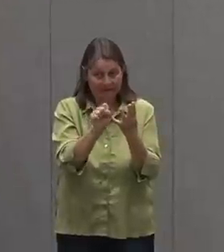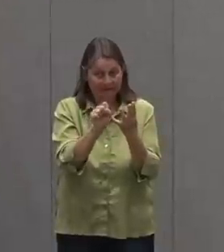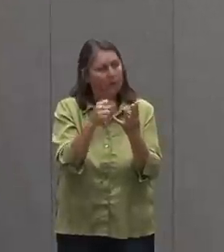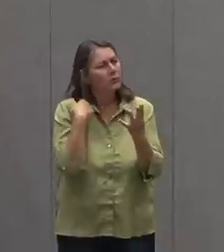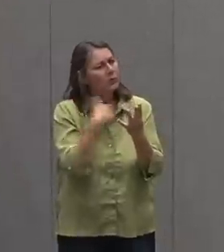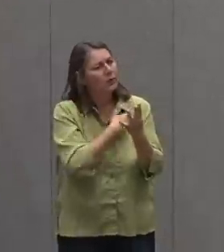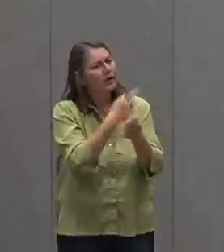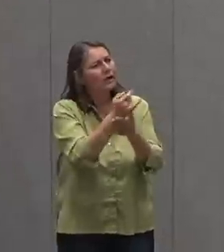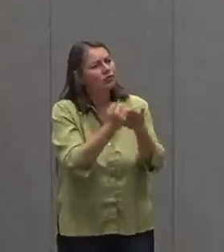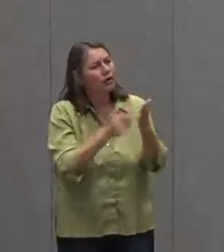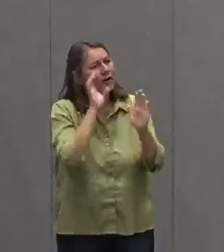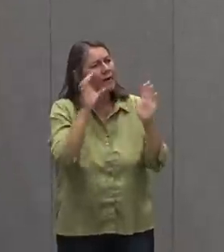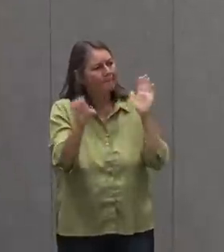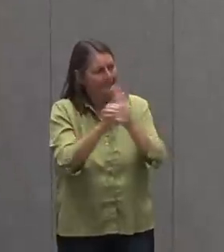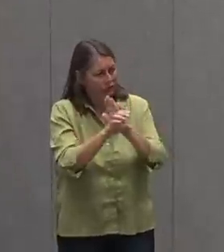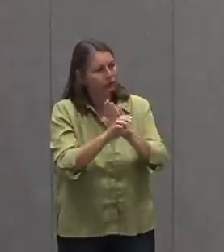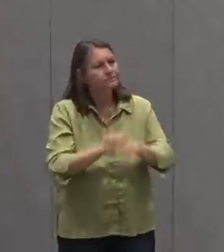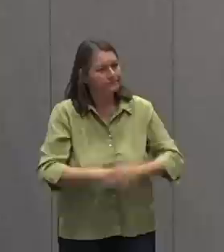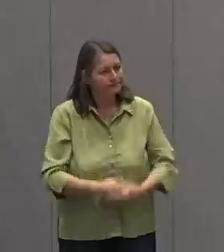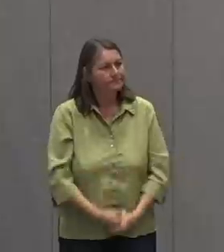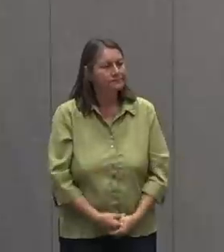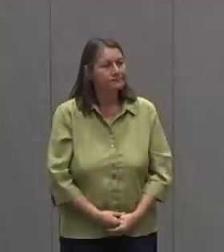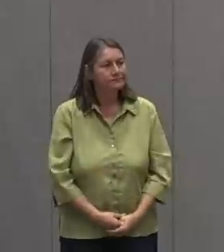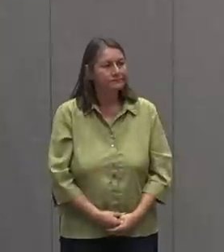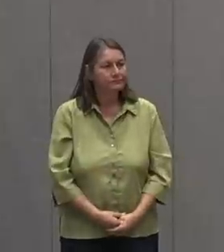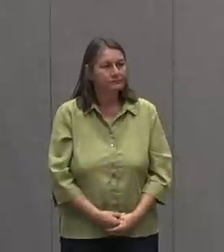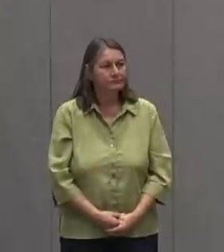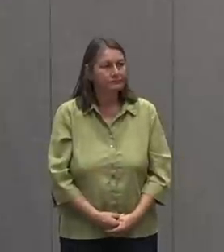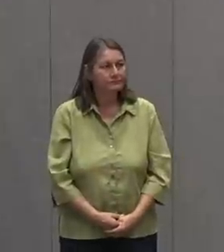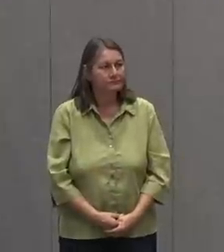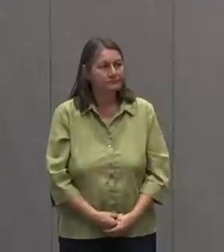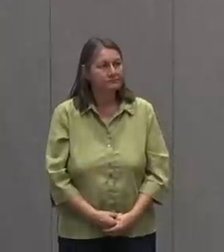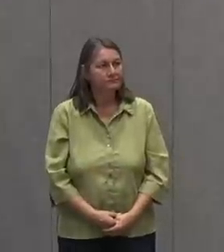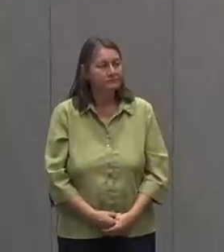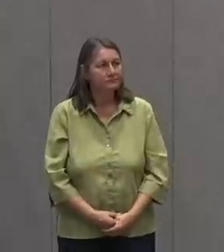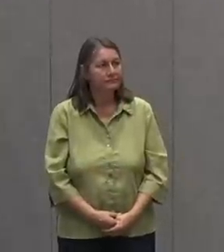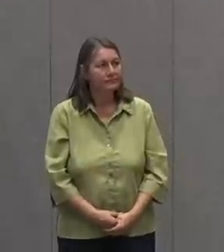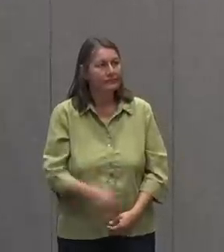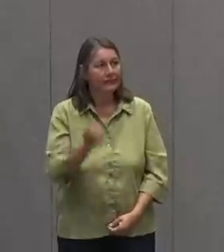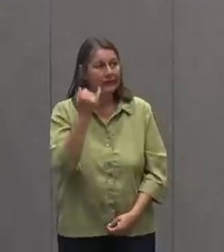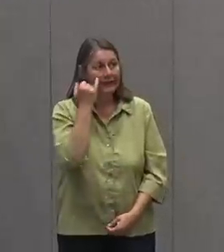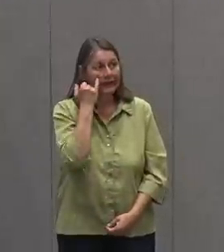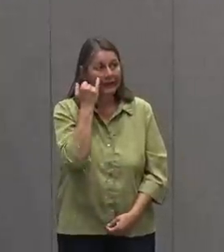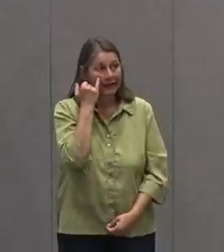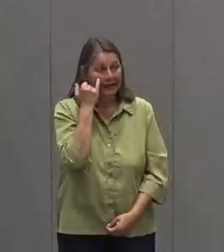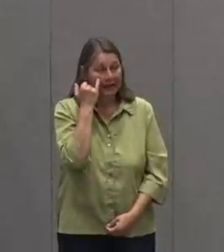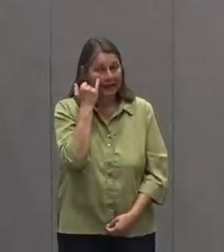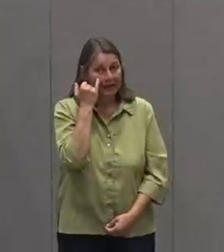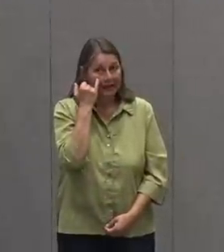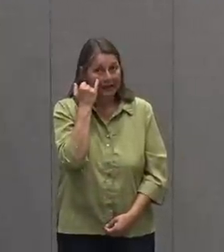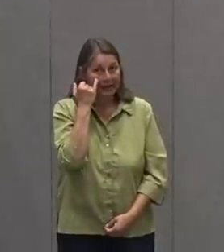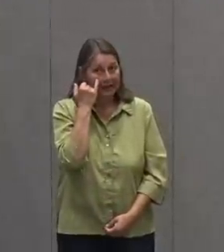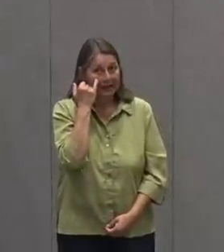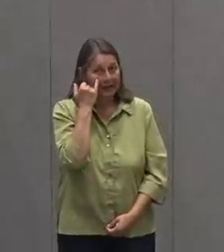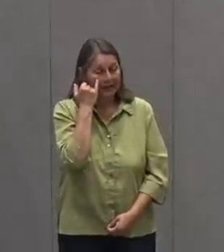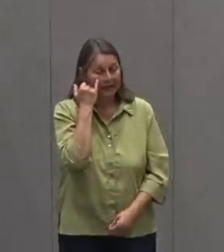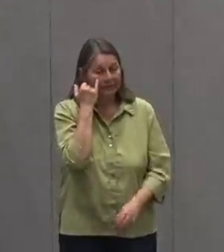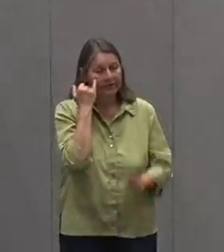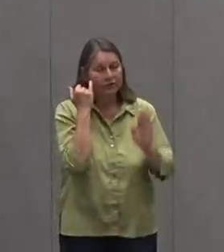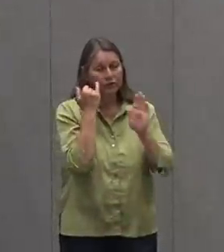Oh, that's perfect. I'm going to put this back over here. So if we go here, I'm going to do this beautiful